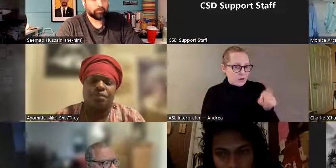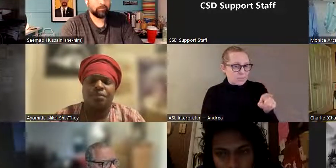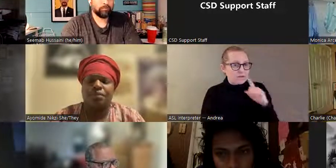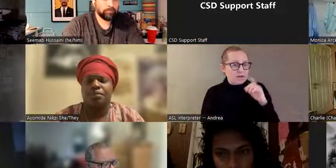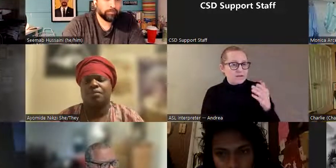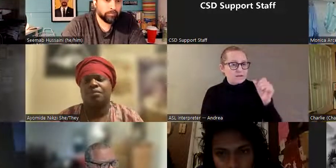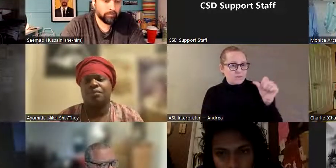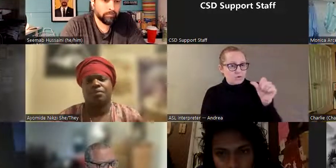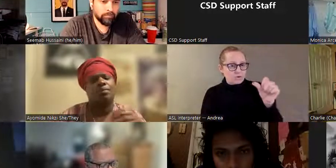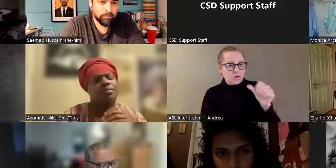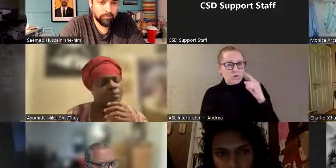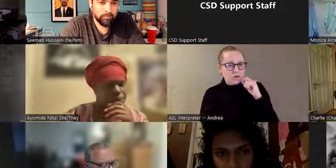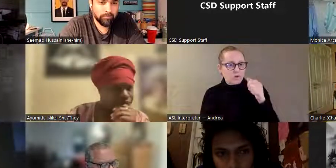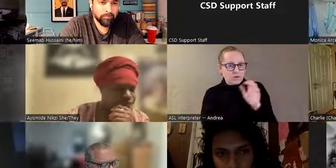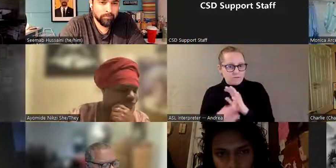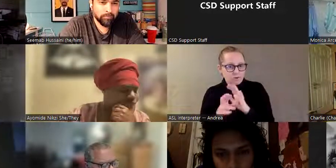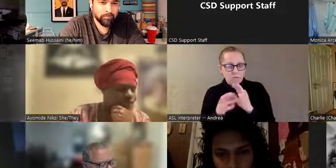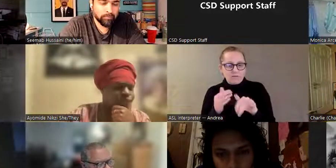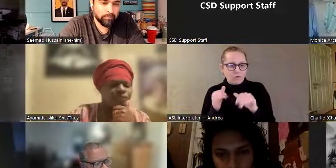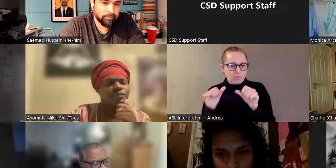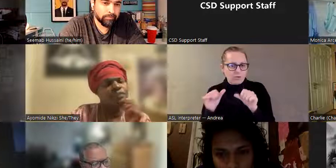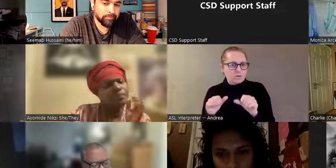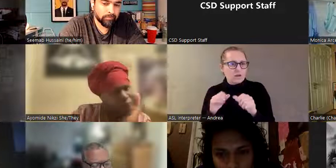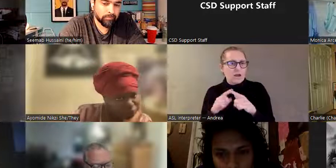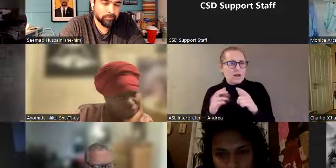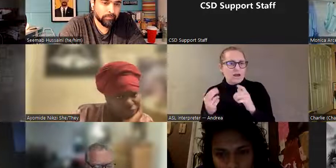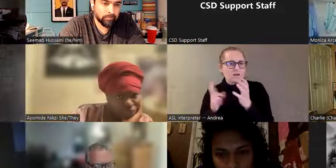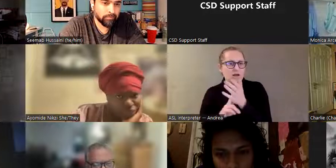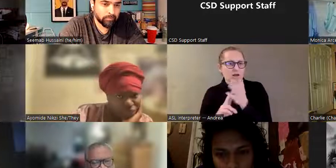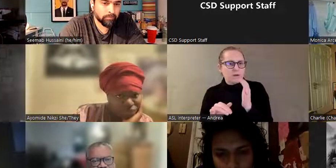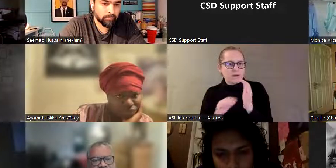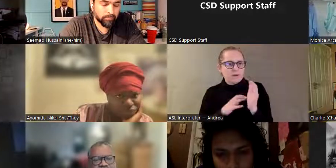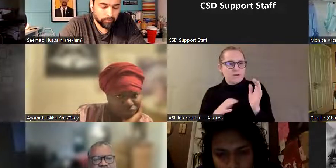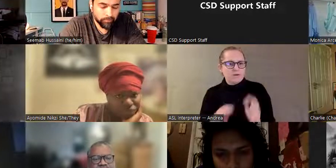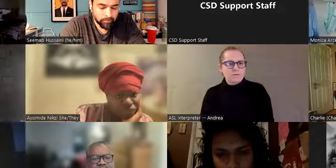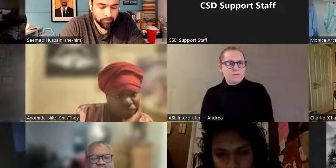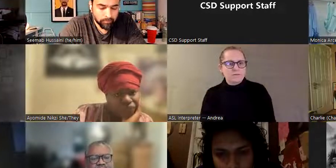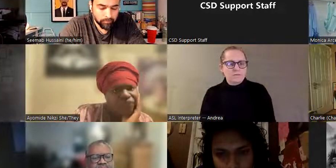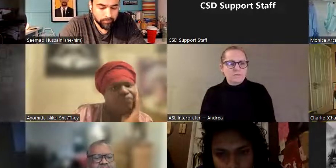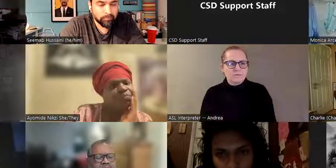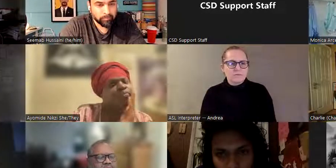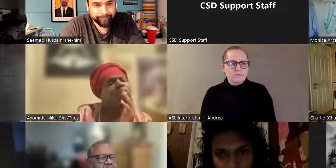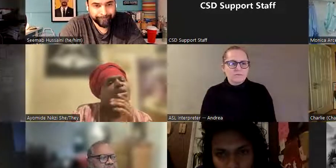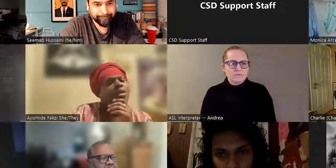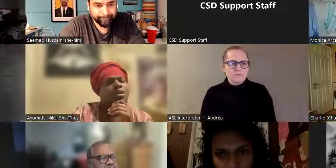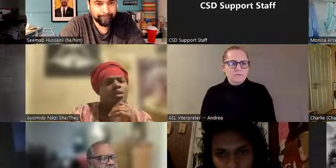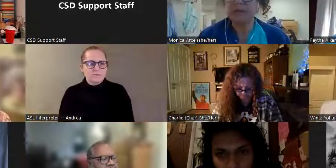we are not reviewing before they get posted and signed by the commission. Mm.